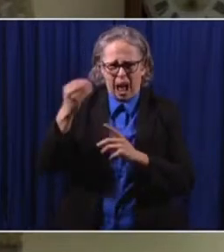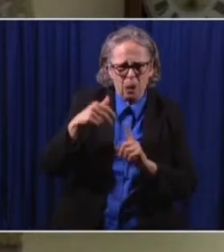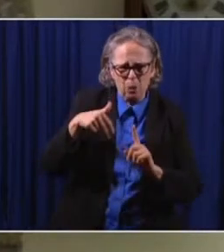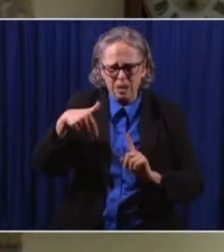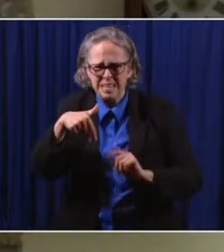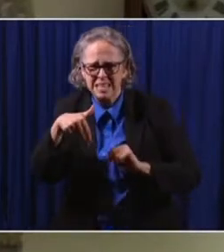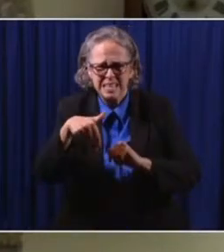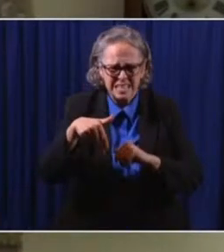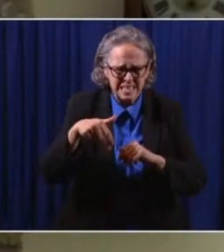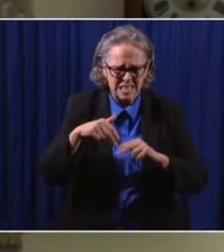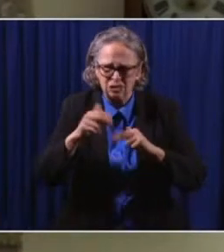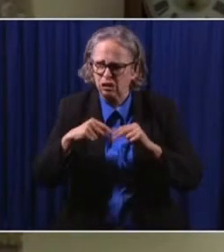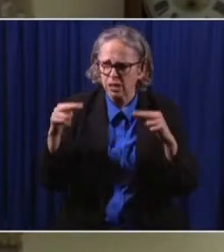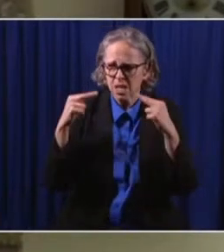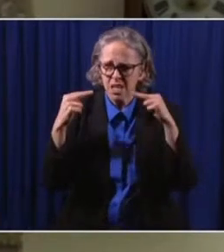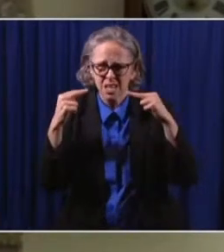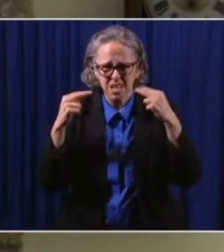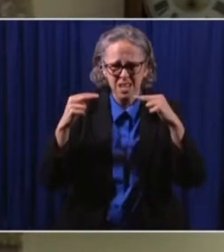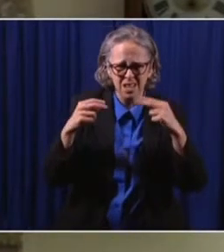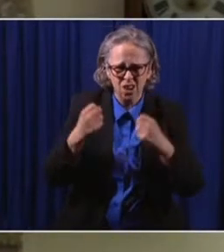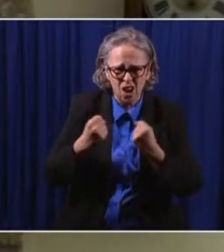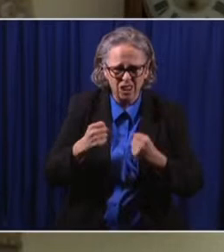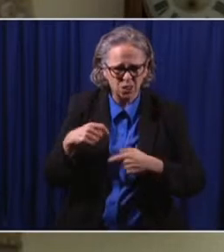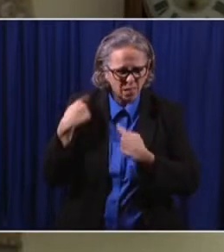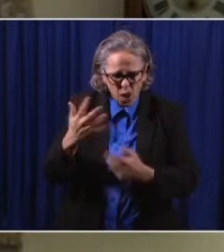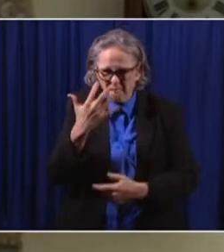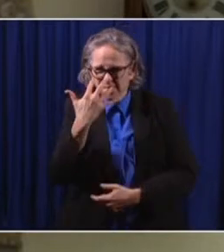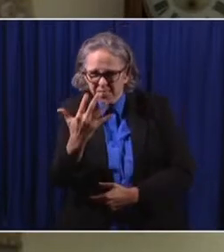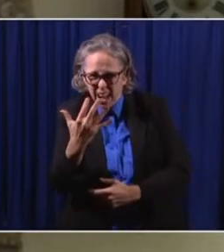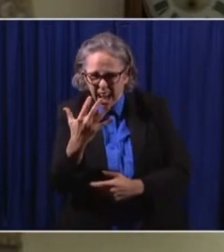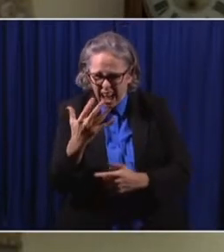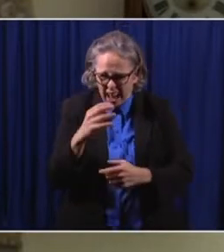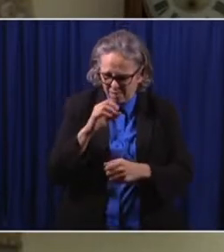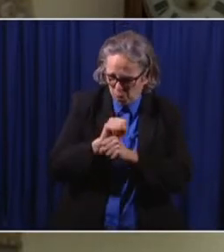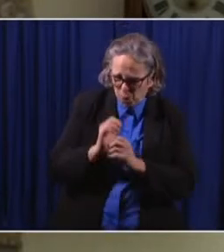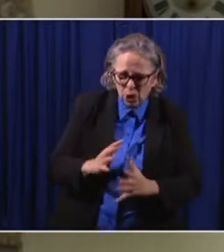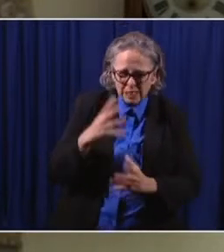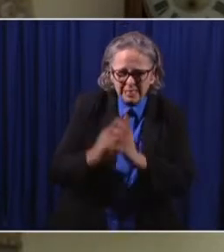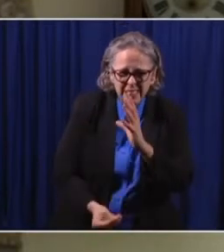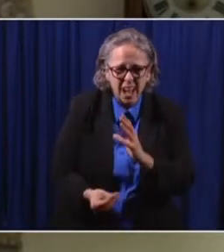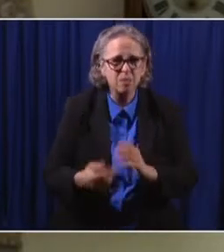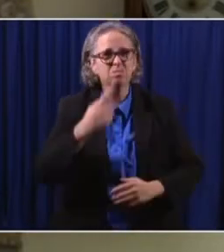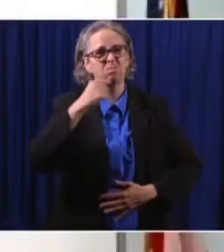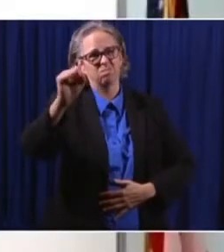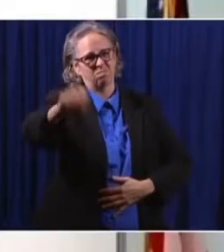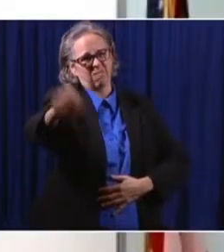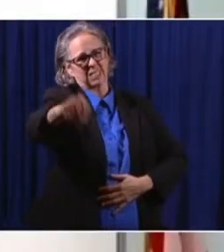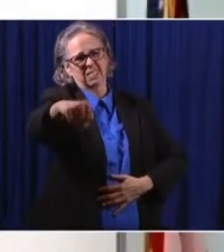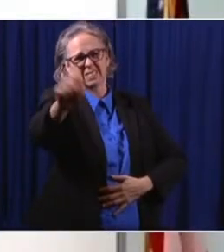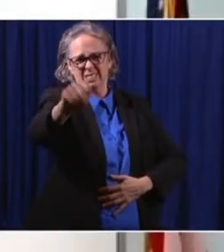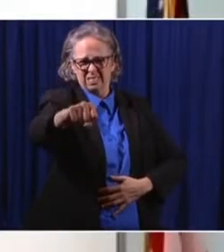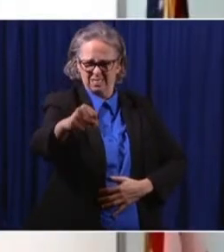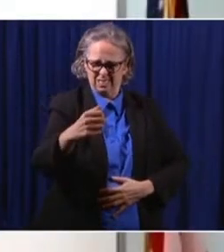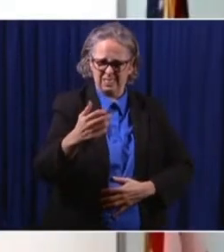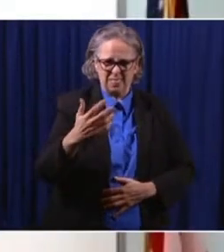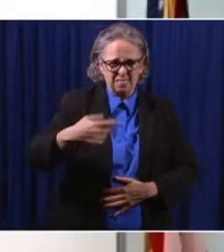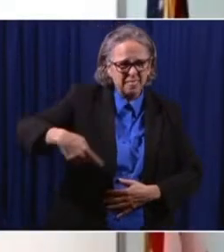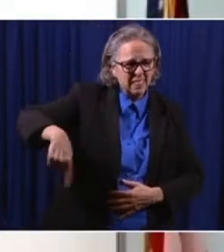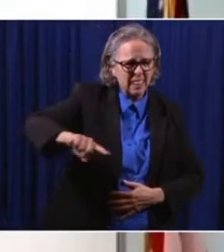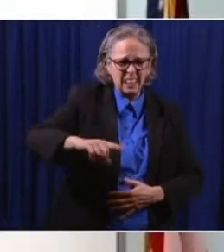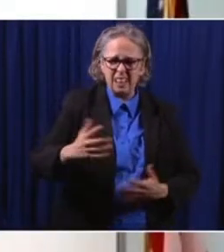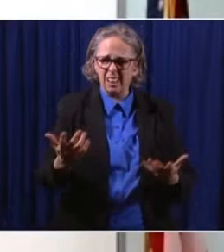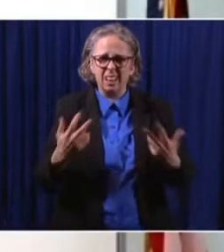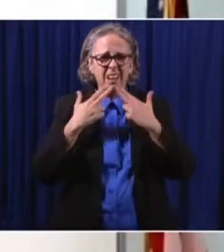If we've lost, did you say 5 this year? Yes, sir. Yes, sir. We have. And these people have to go